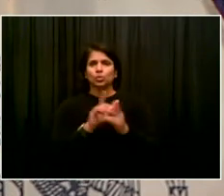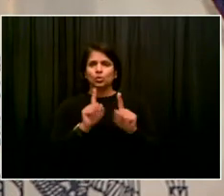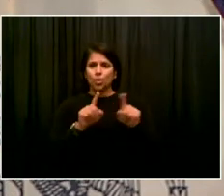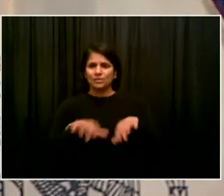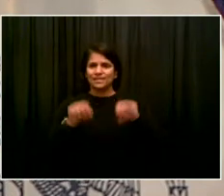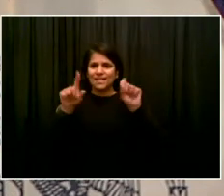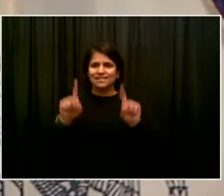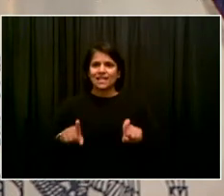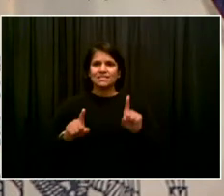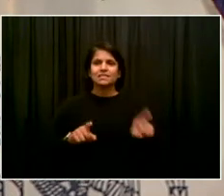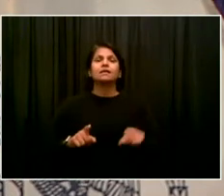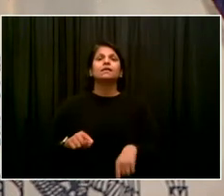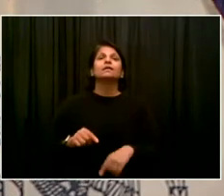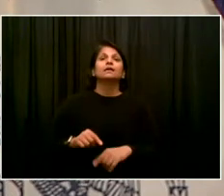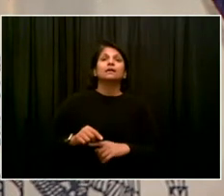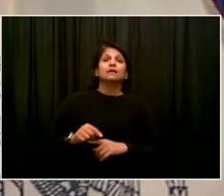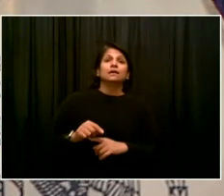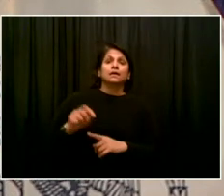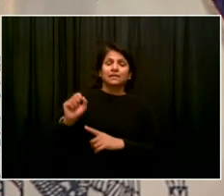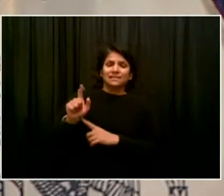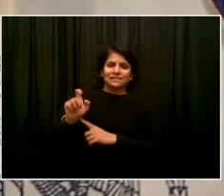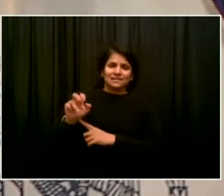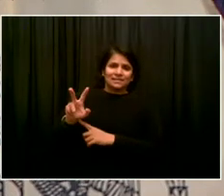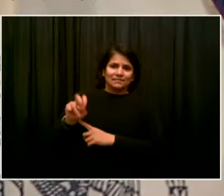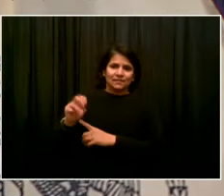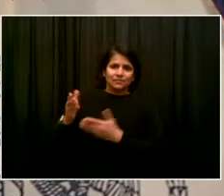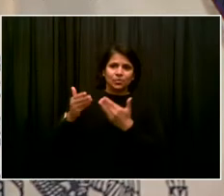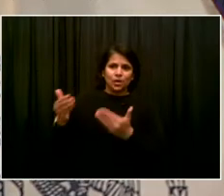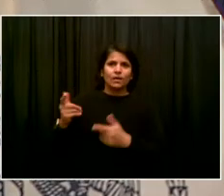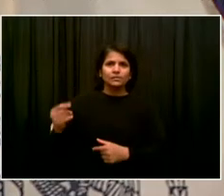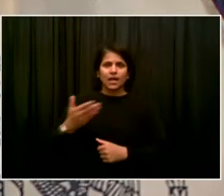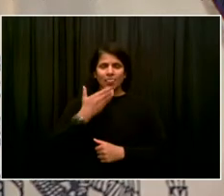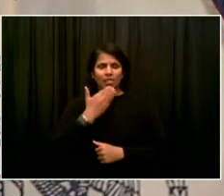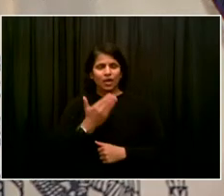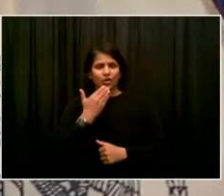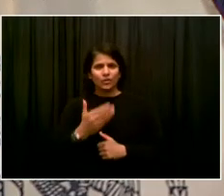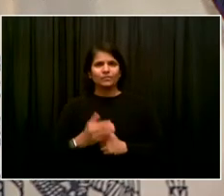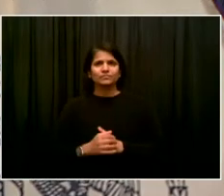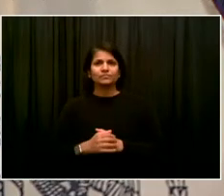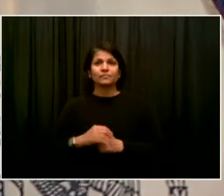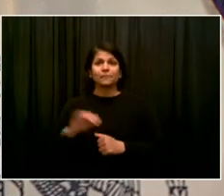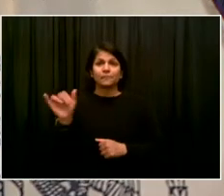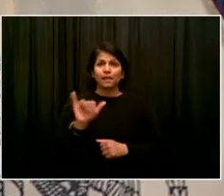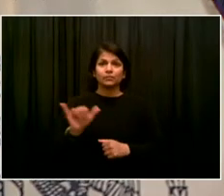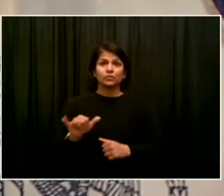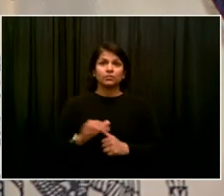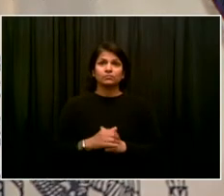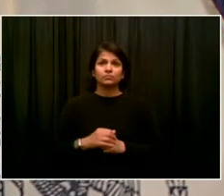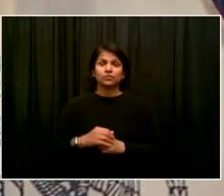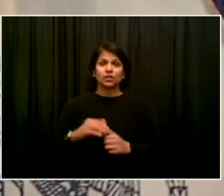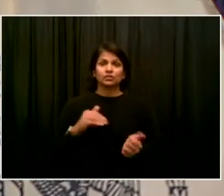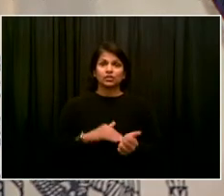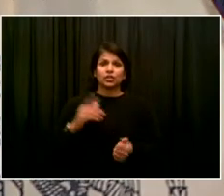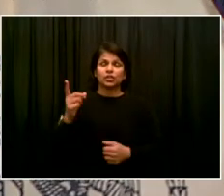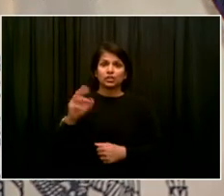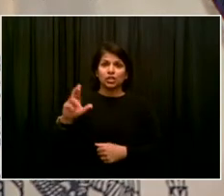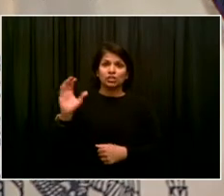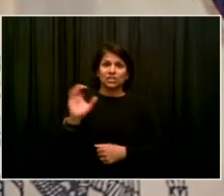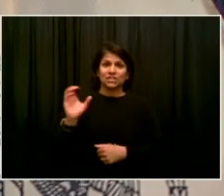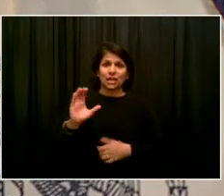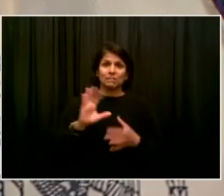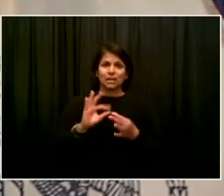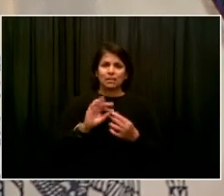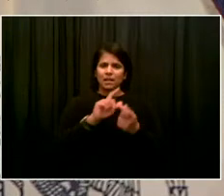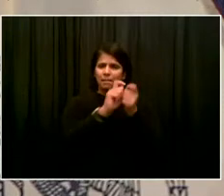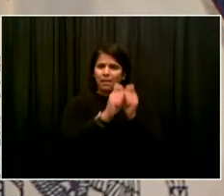much. And was also struck by something Dr. Choksi said earlier about the changing focus of the situation room here. Going from